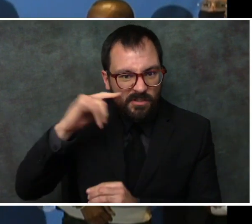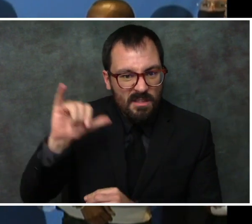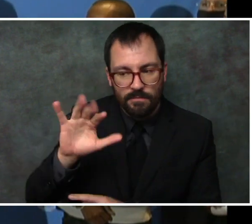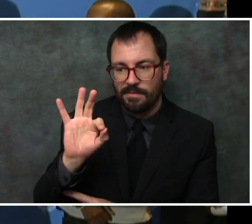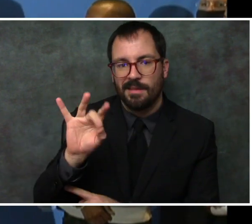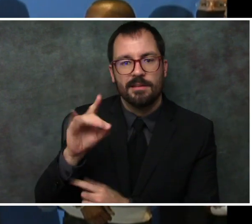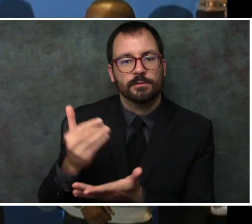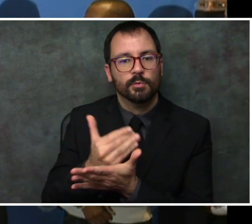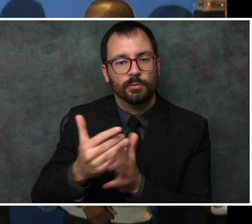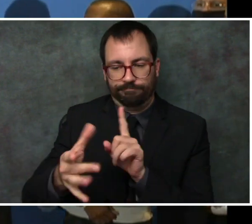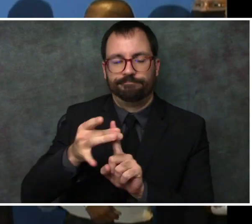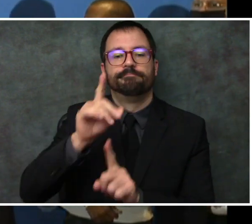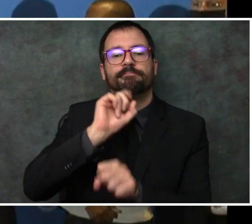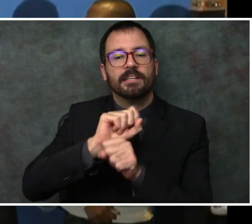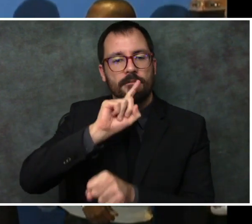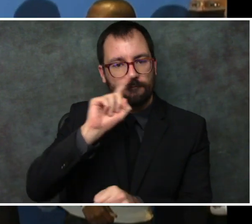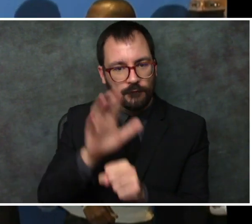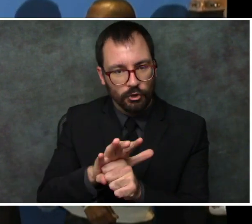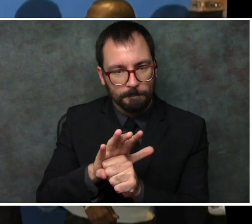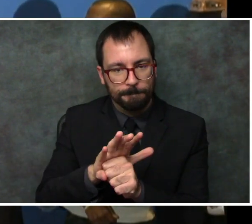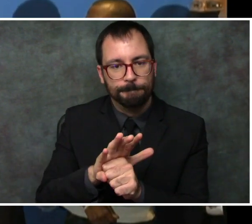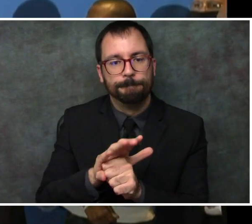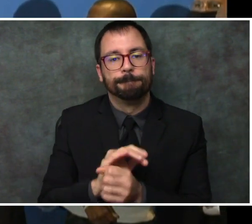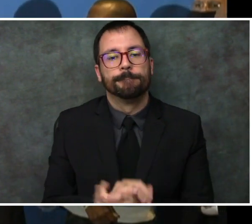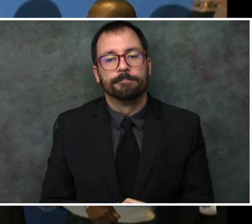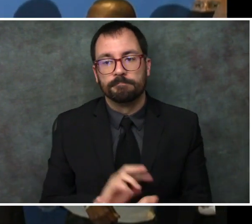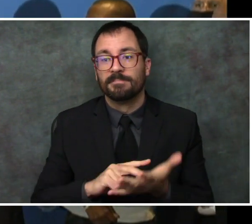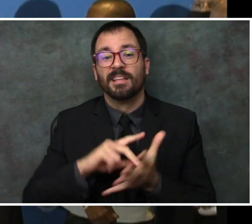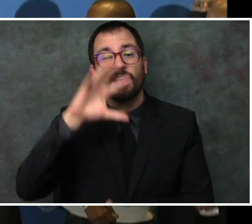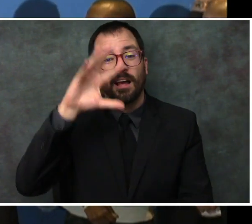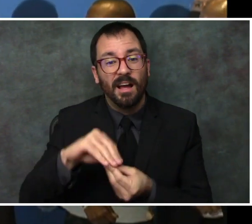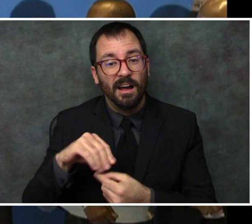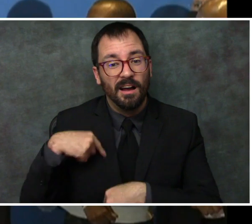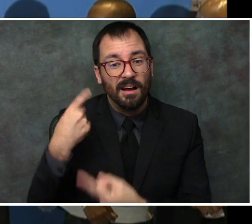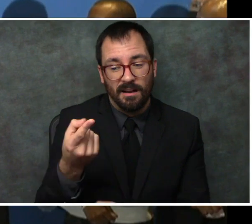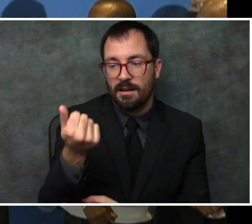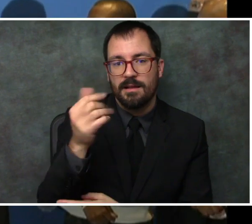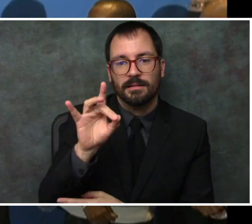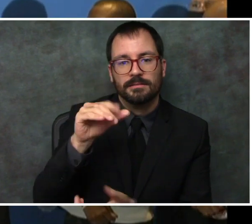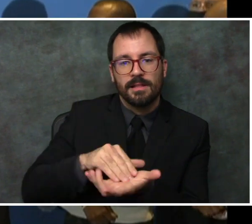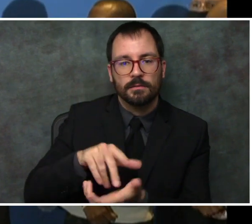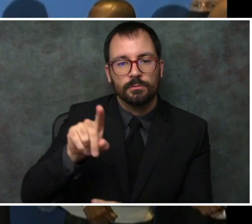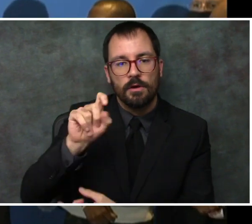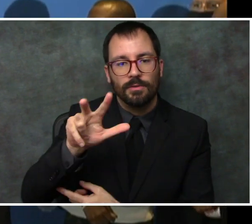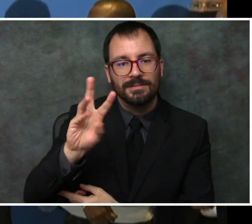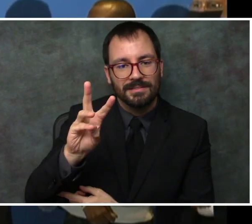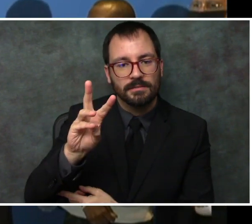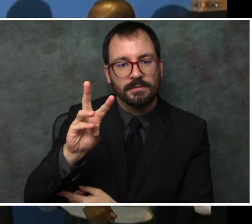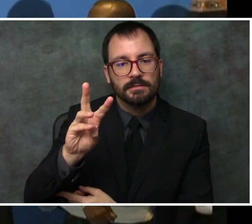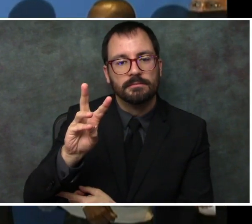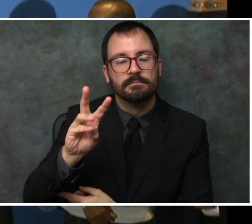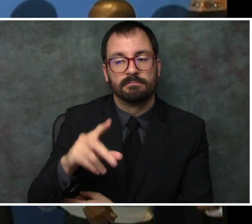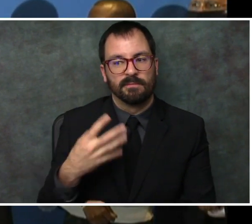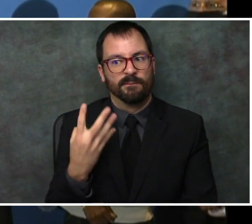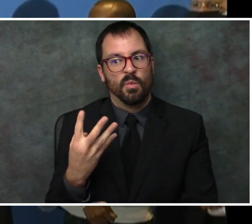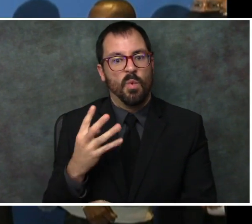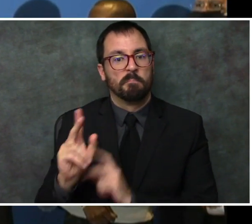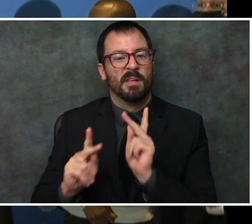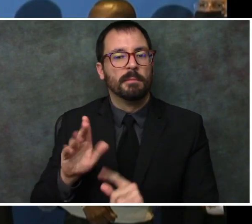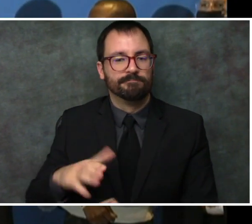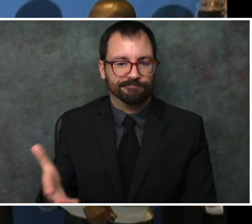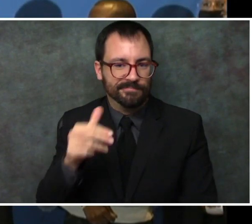to 18,136 cases. We had 4 new deaths yesterday since Friday. That's a